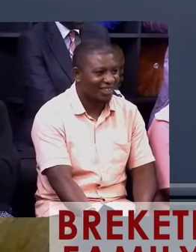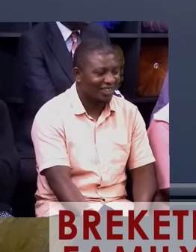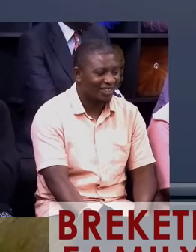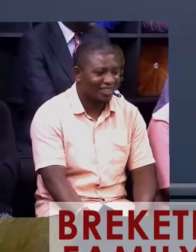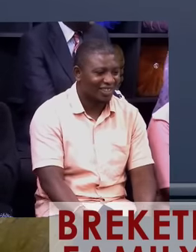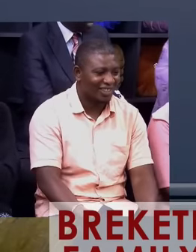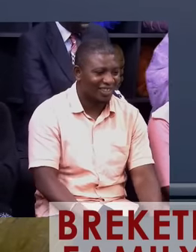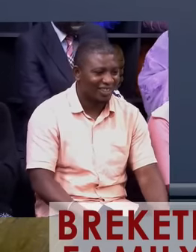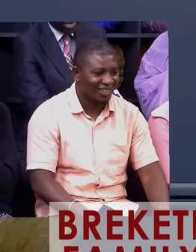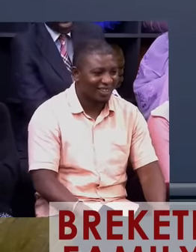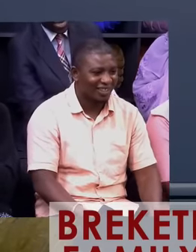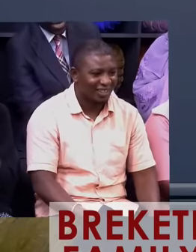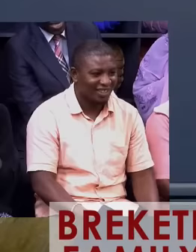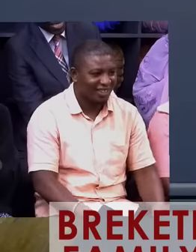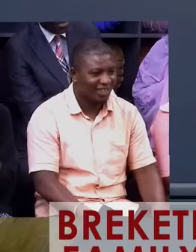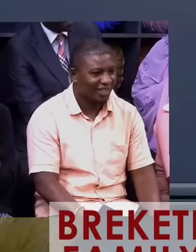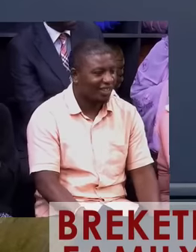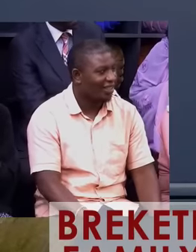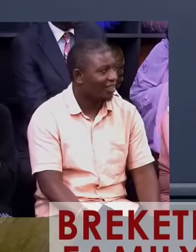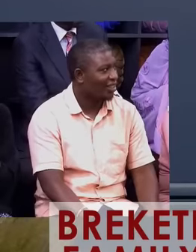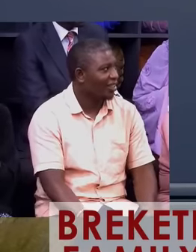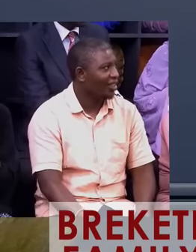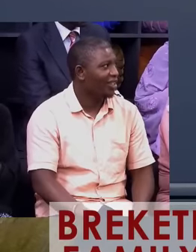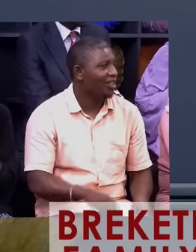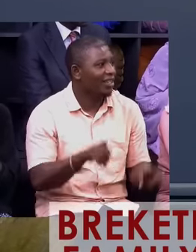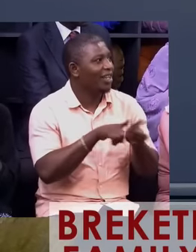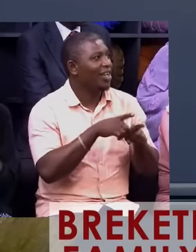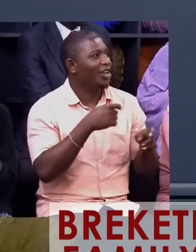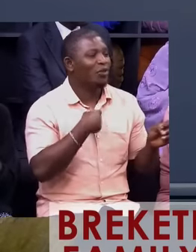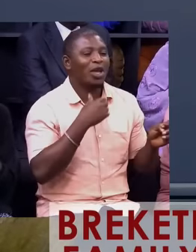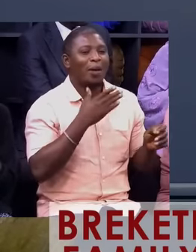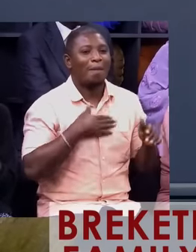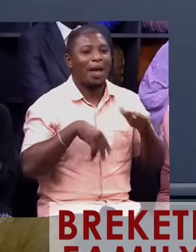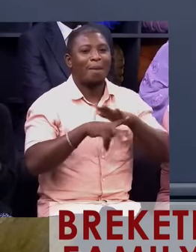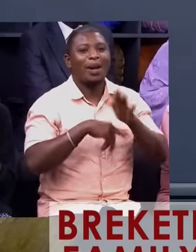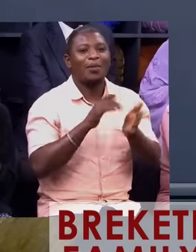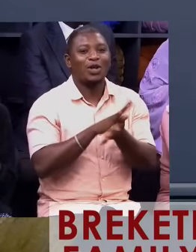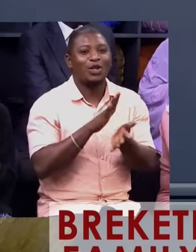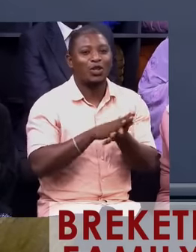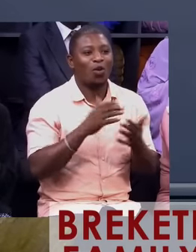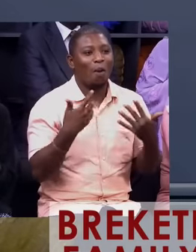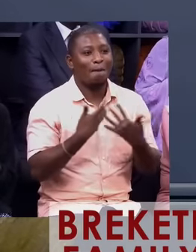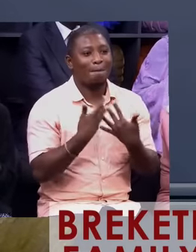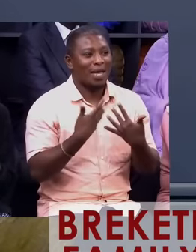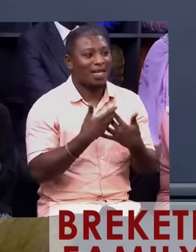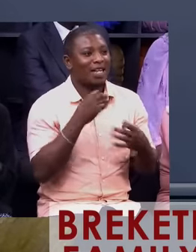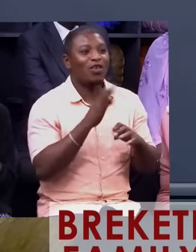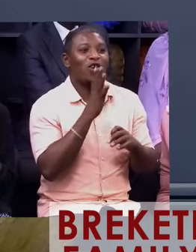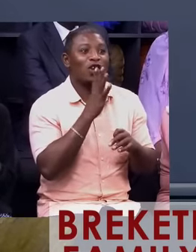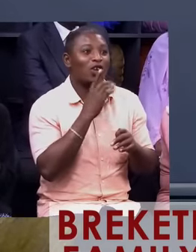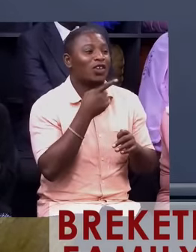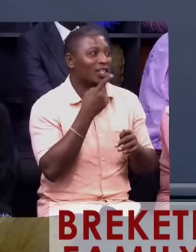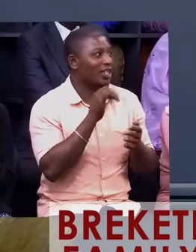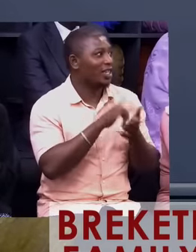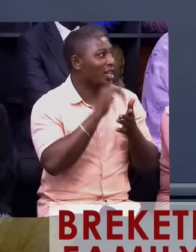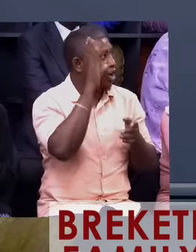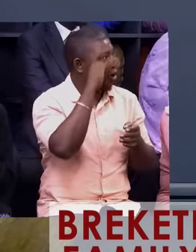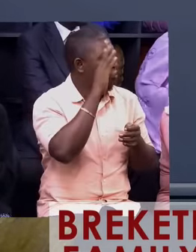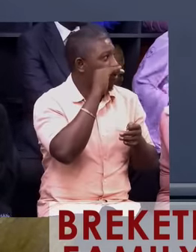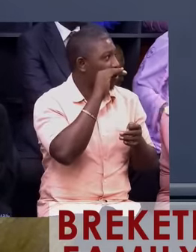time no my my primary school mates if you talk